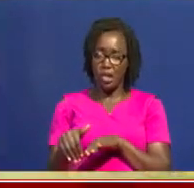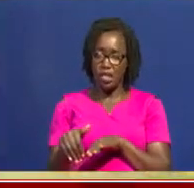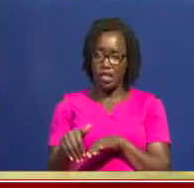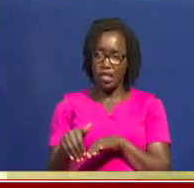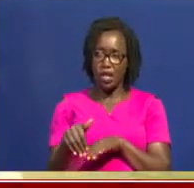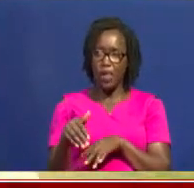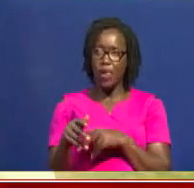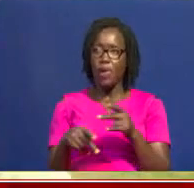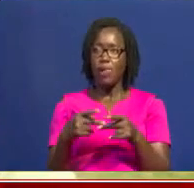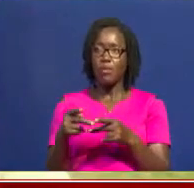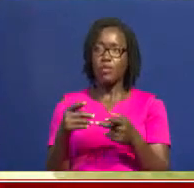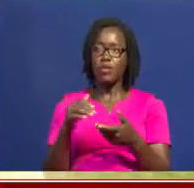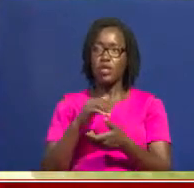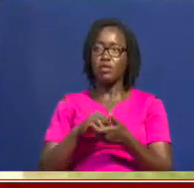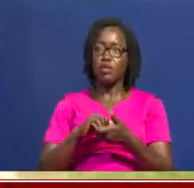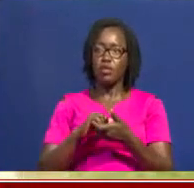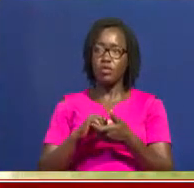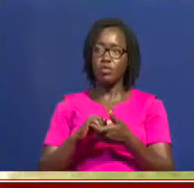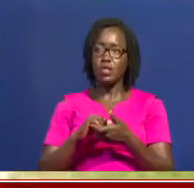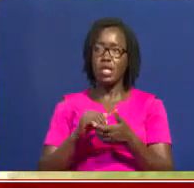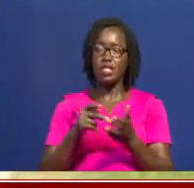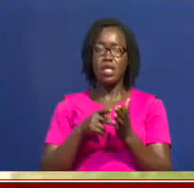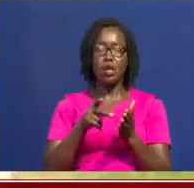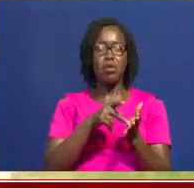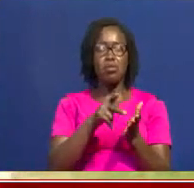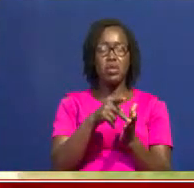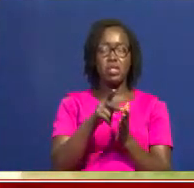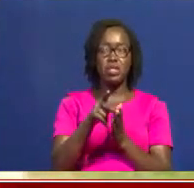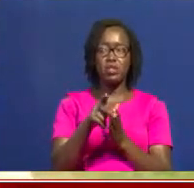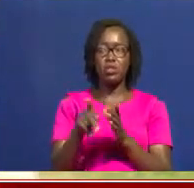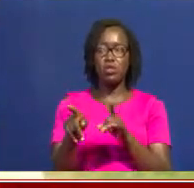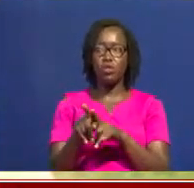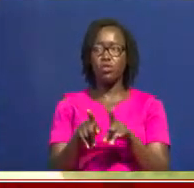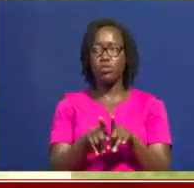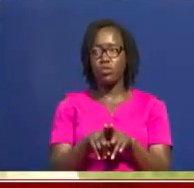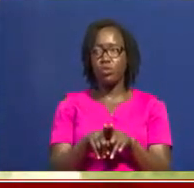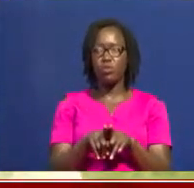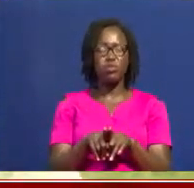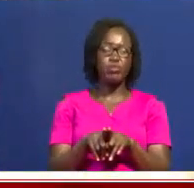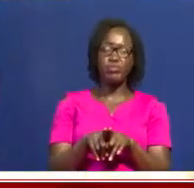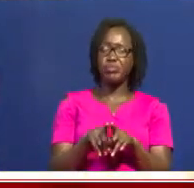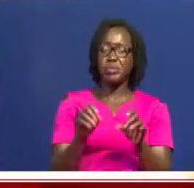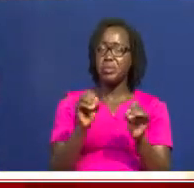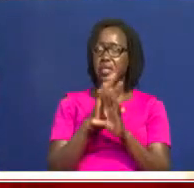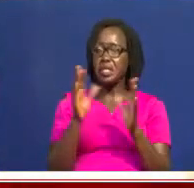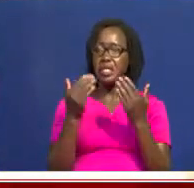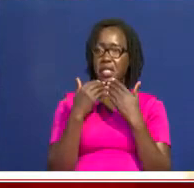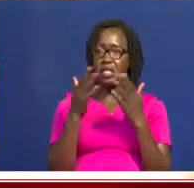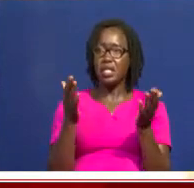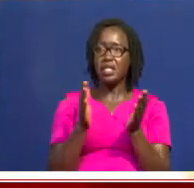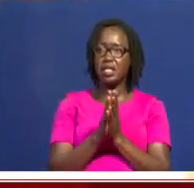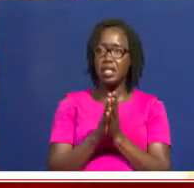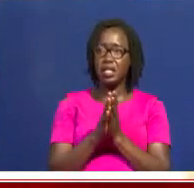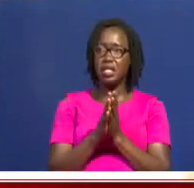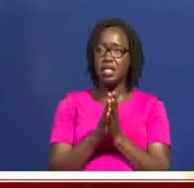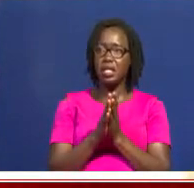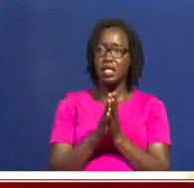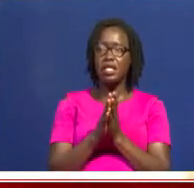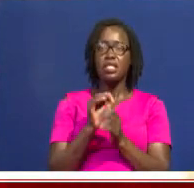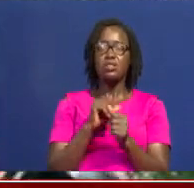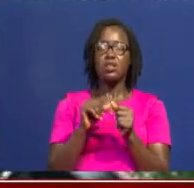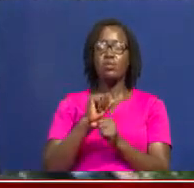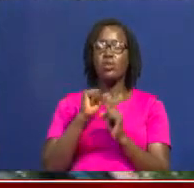of engagement as far as compensations is also not very clear. Nuclear is all about